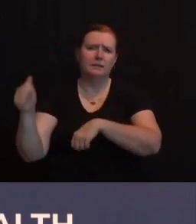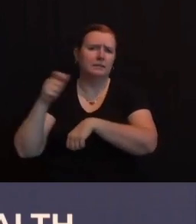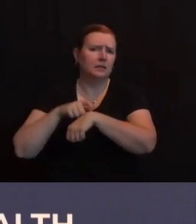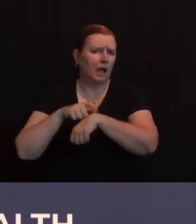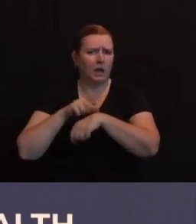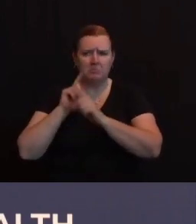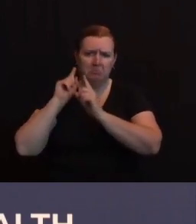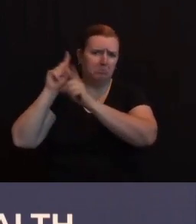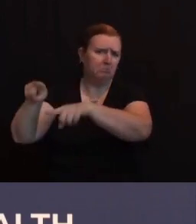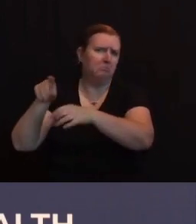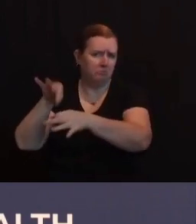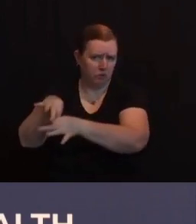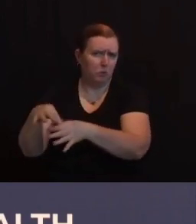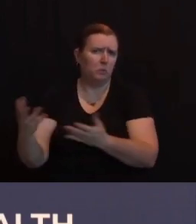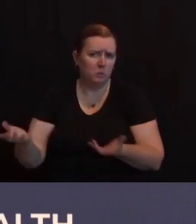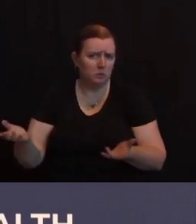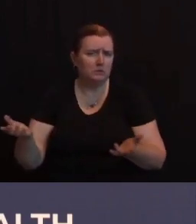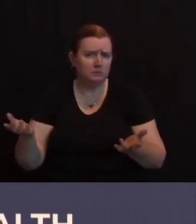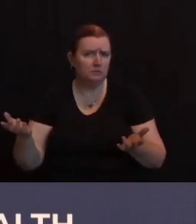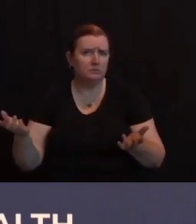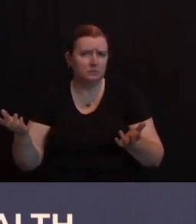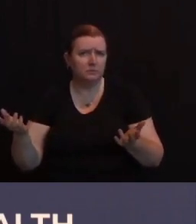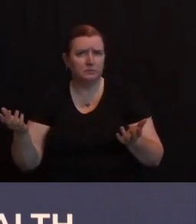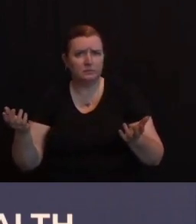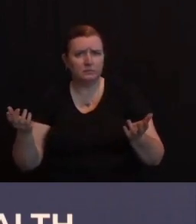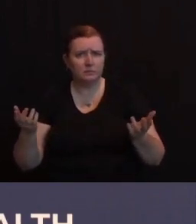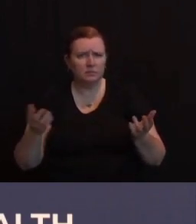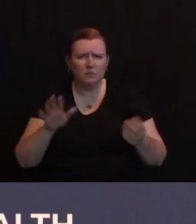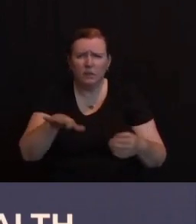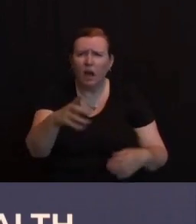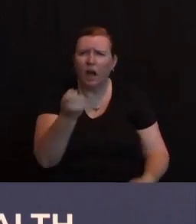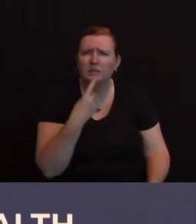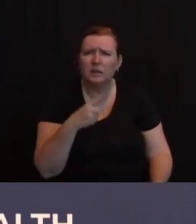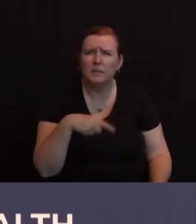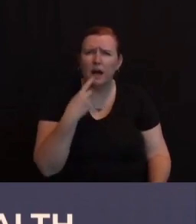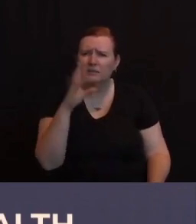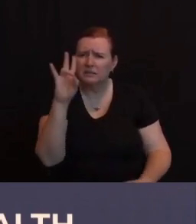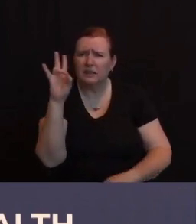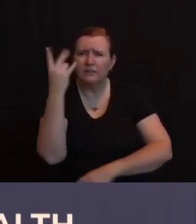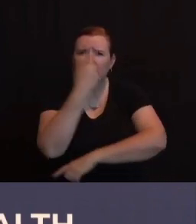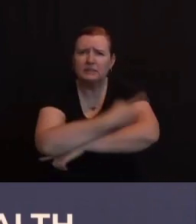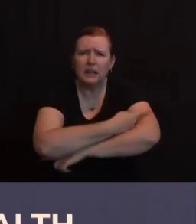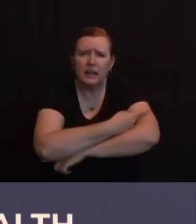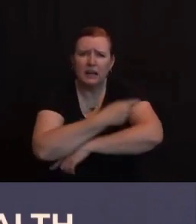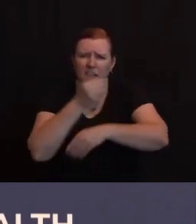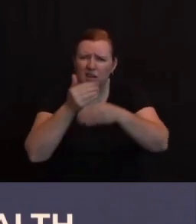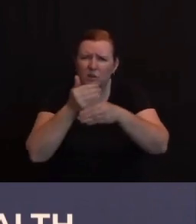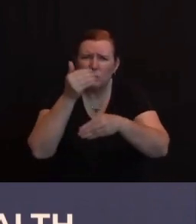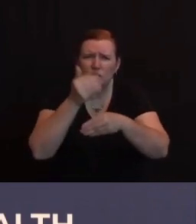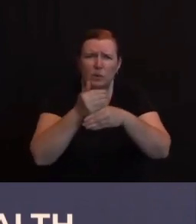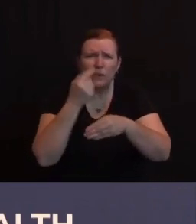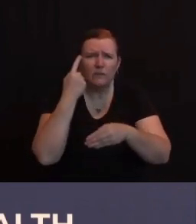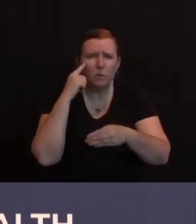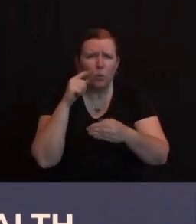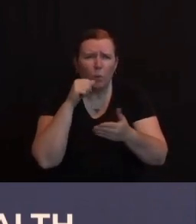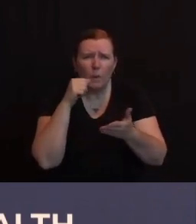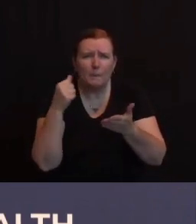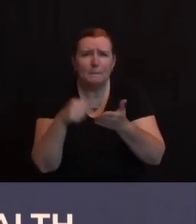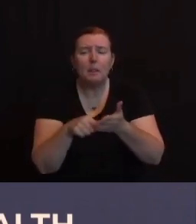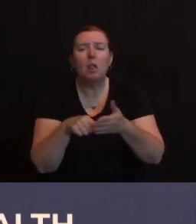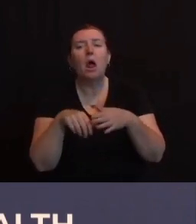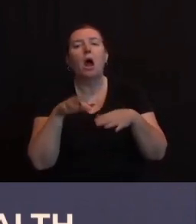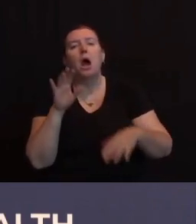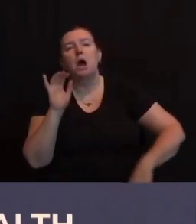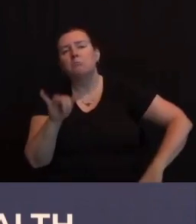Too early to tell on the 7 days. As you rightfully point out, we extended it from, it's got to be postmarked by